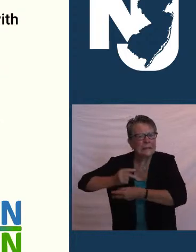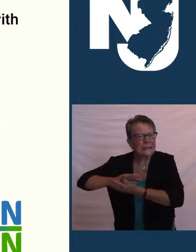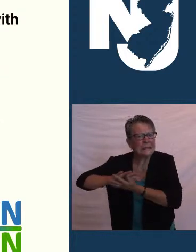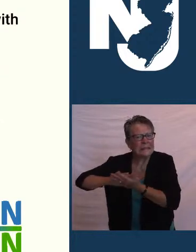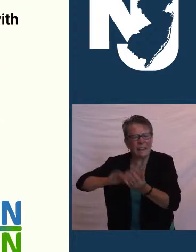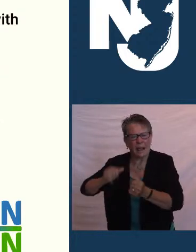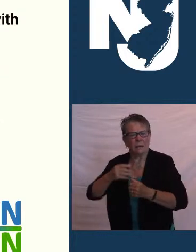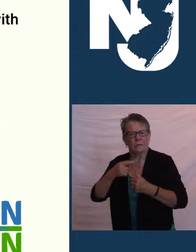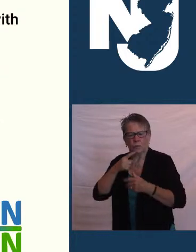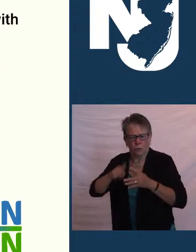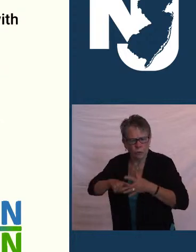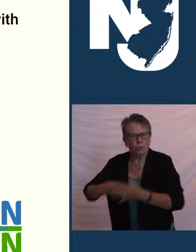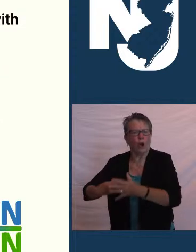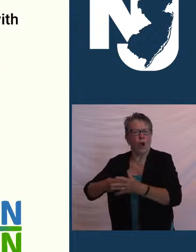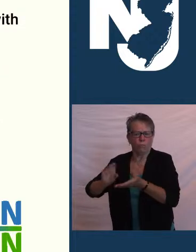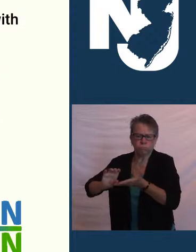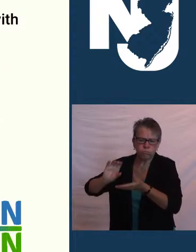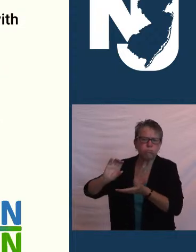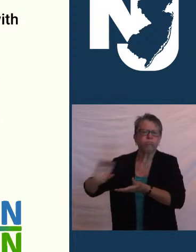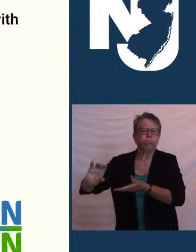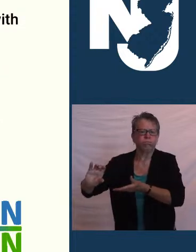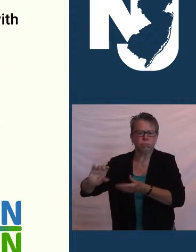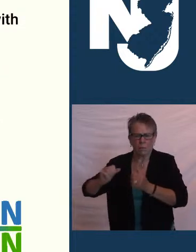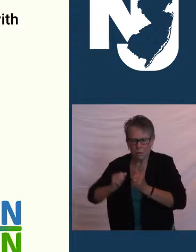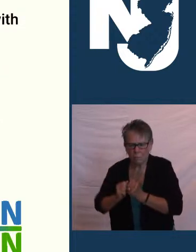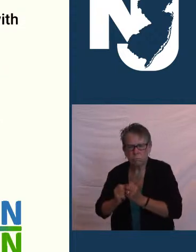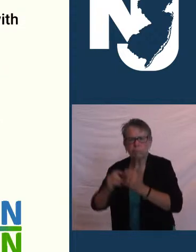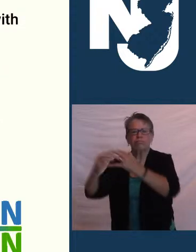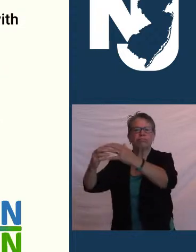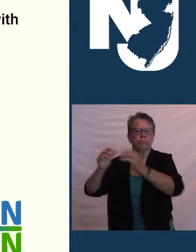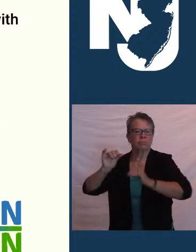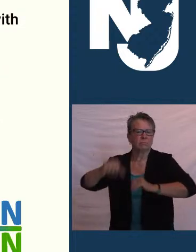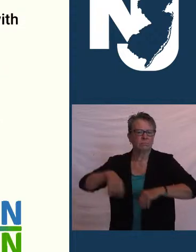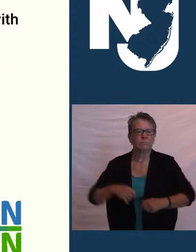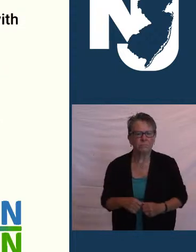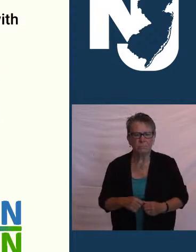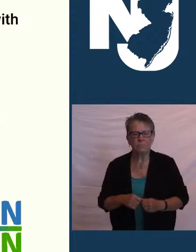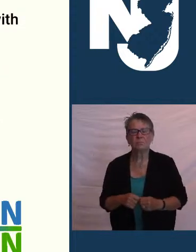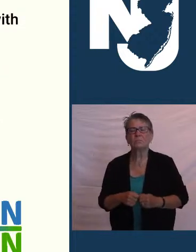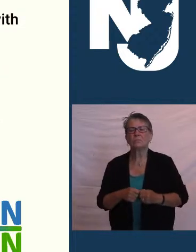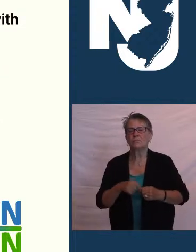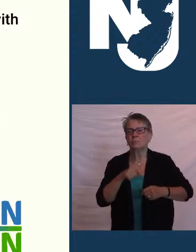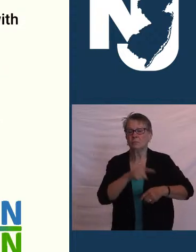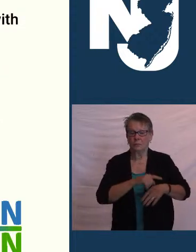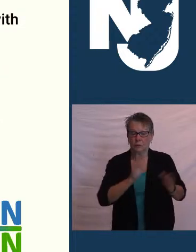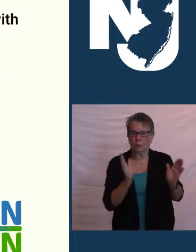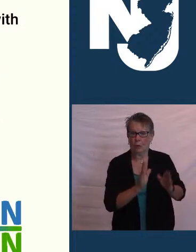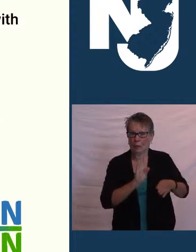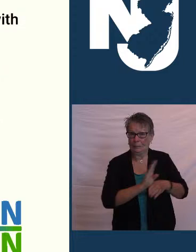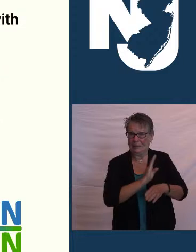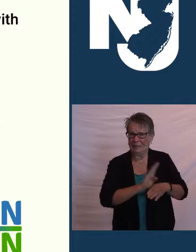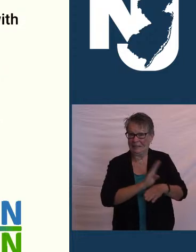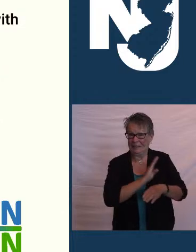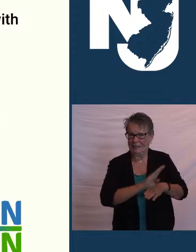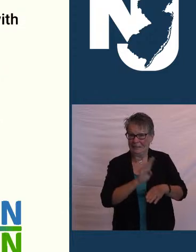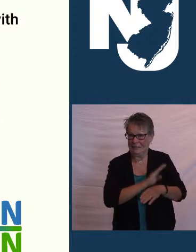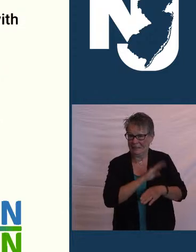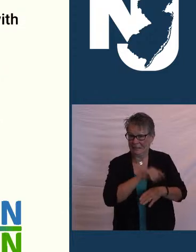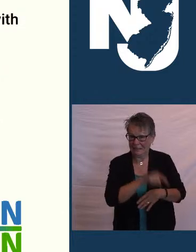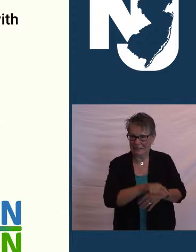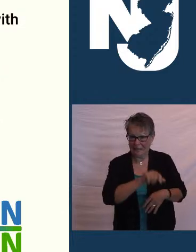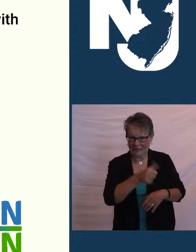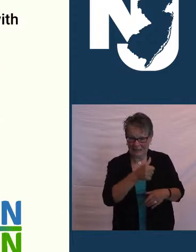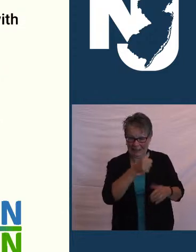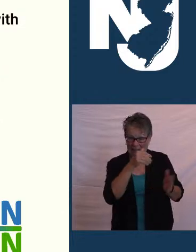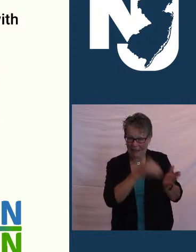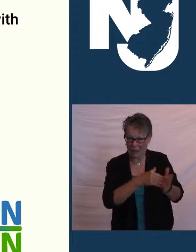for workers where they are needed. For employers, the $10,000 wage